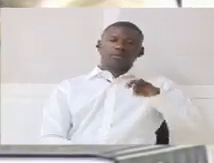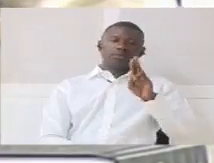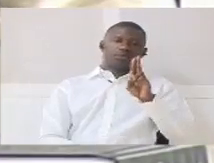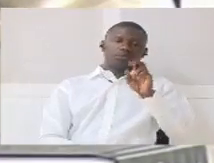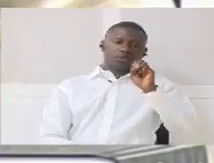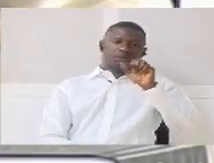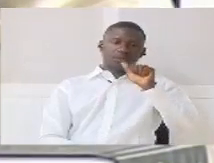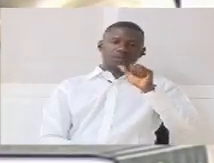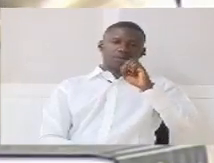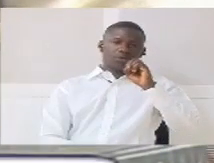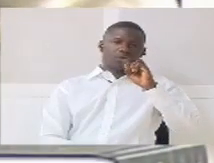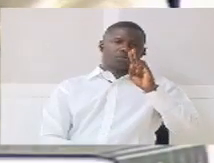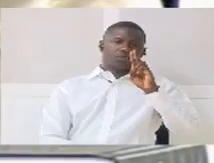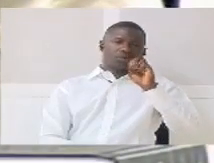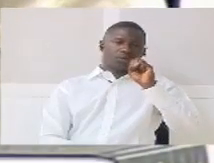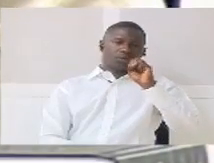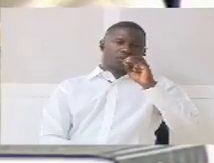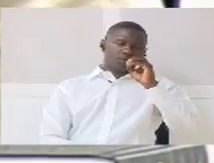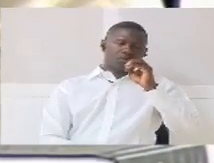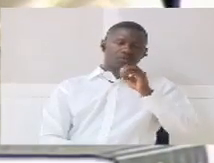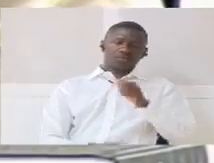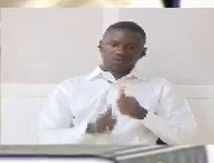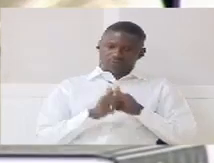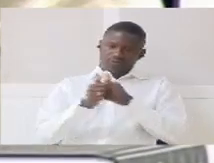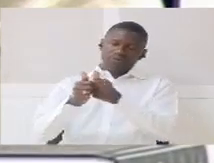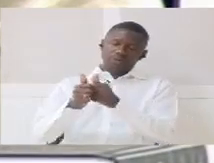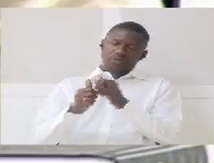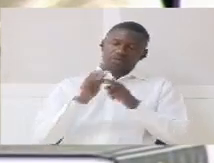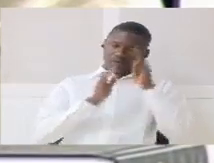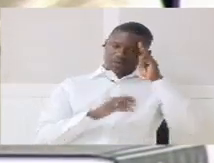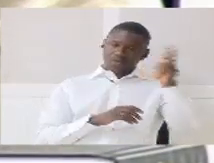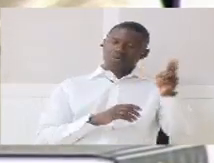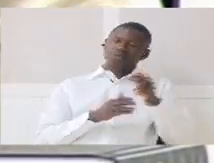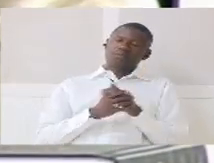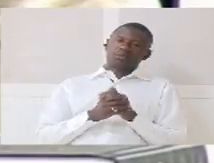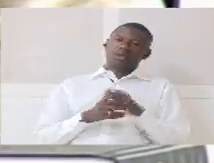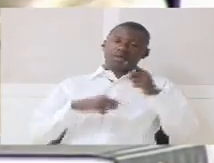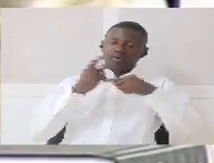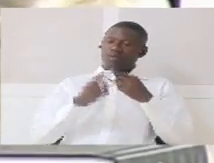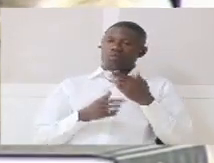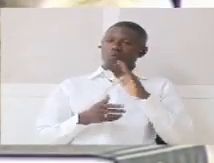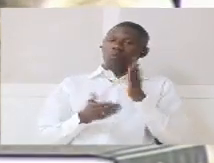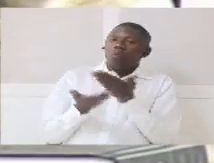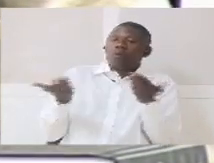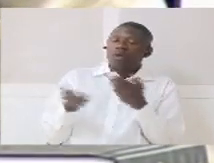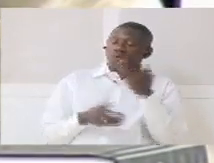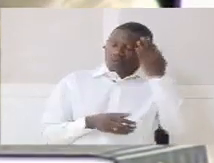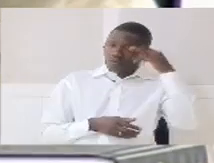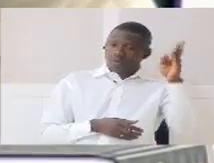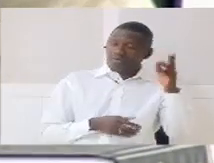home. Because I was not there. After that, where he went to, I do not know because I wasn't there. So